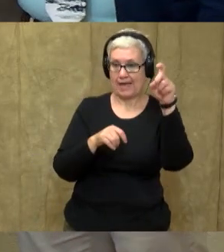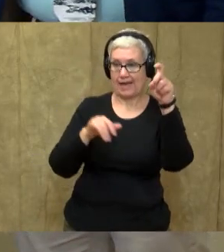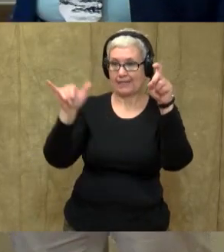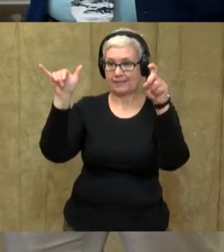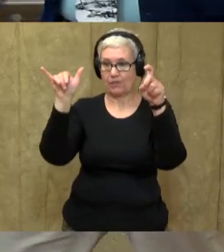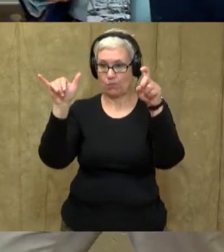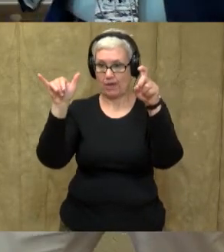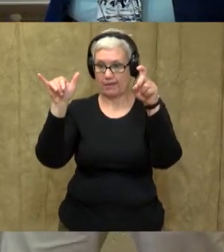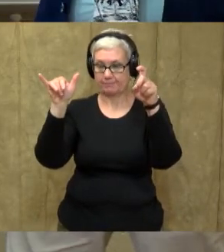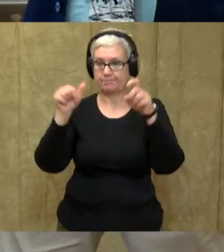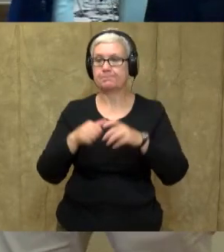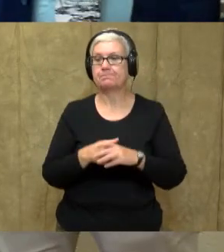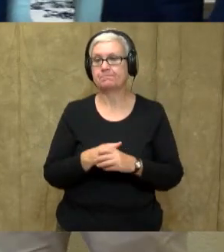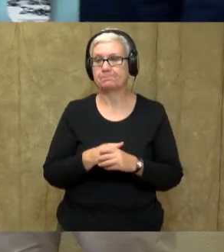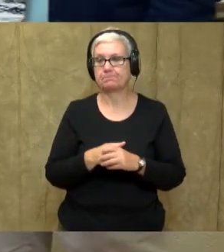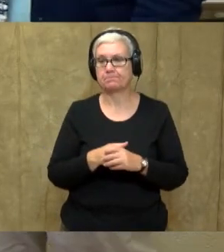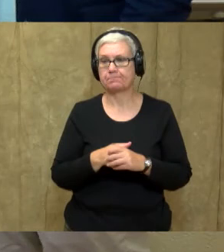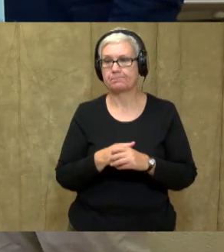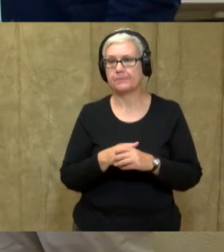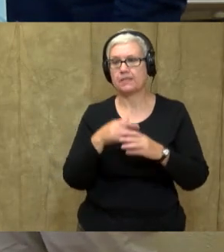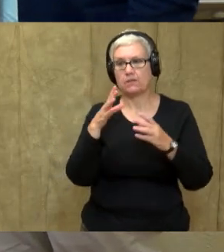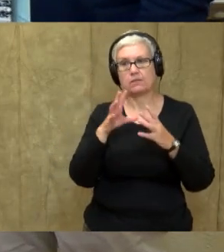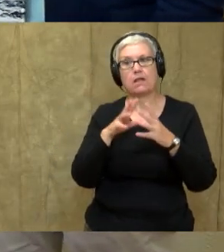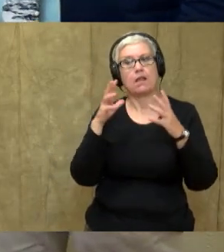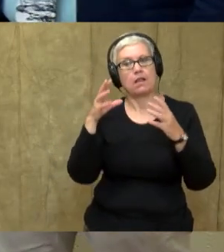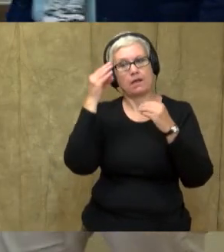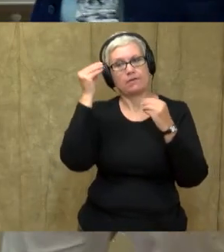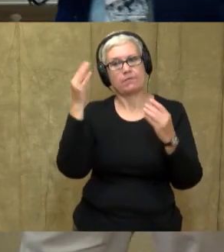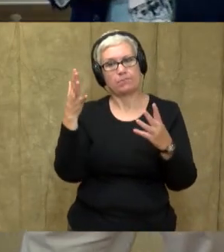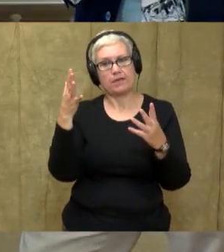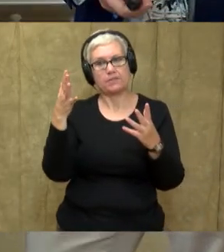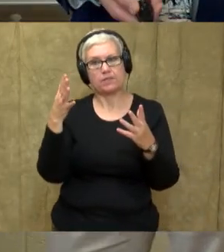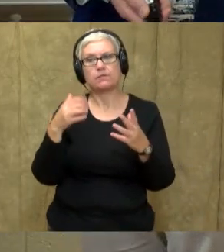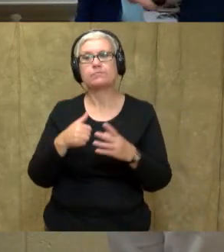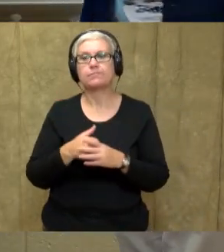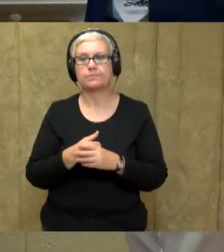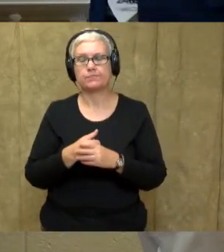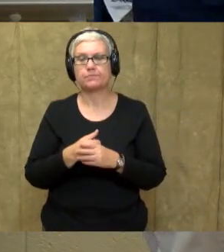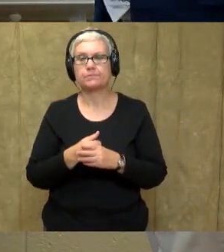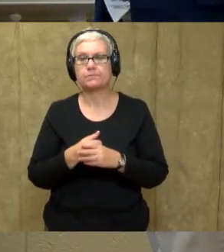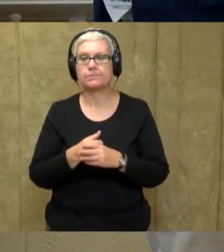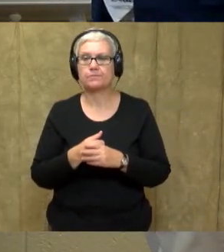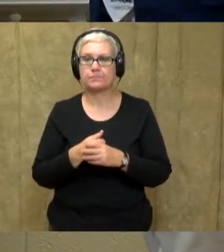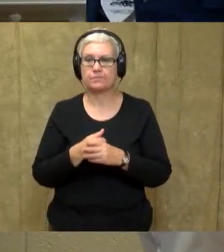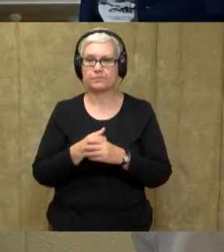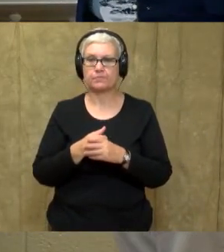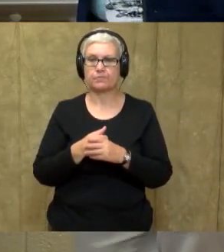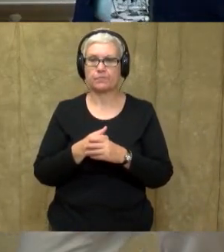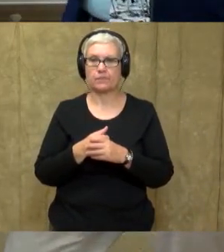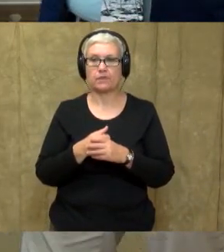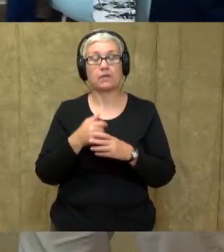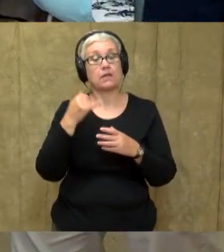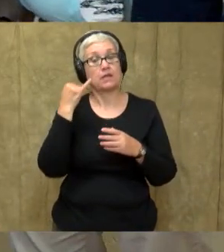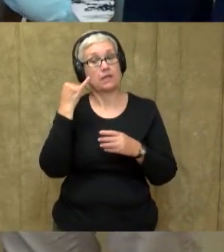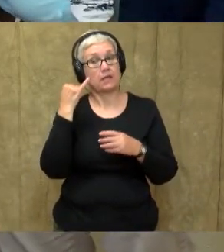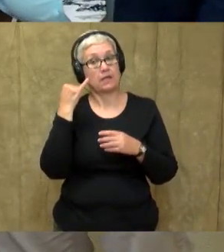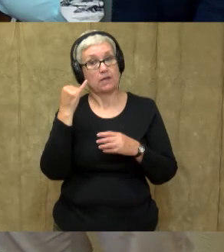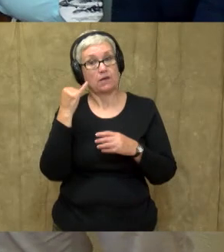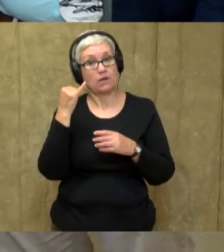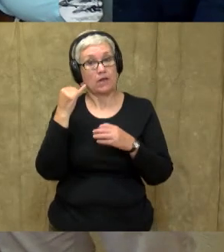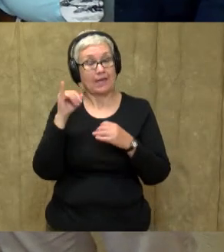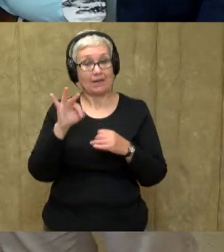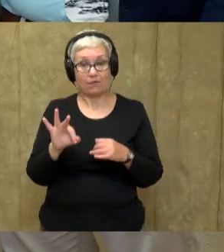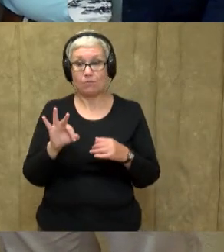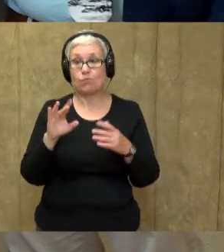that can give us really big information, key ideas related to our maximum value. If we're interested in, you know,